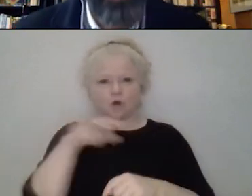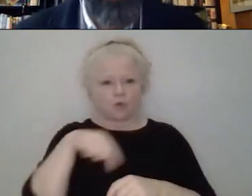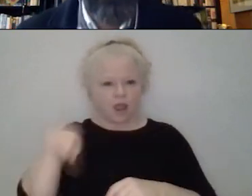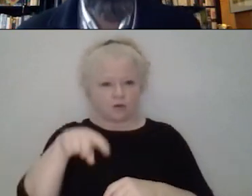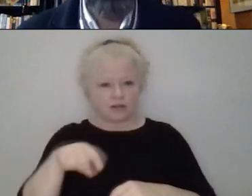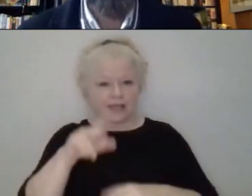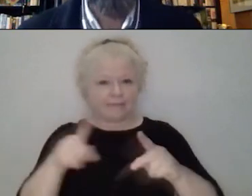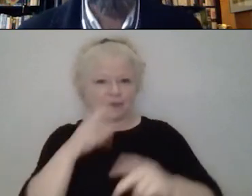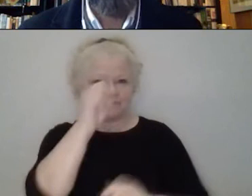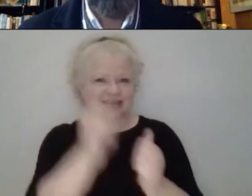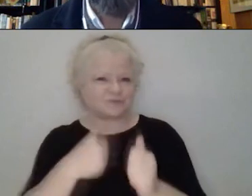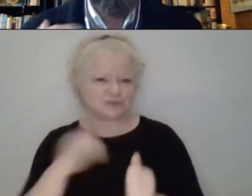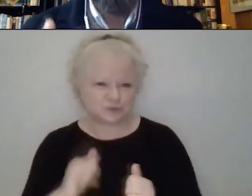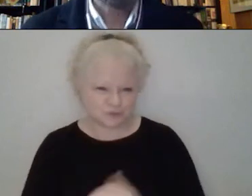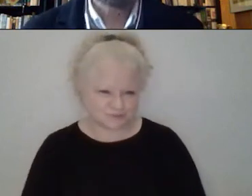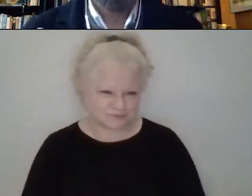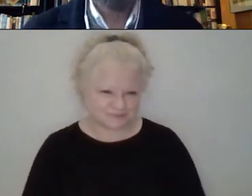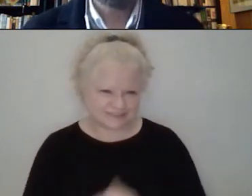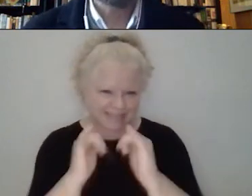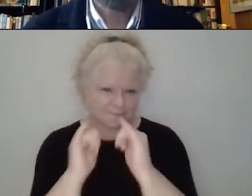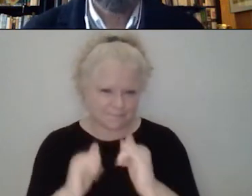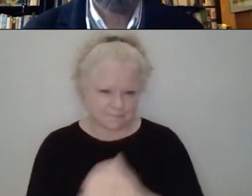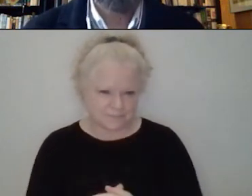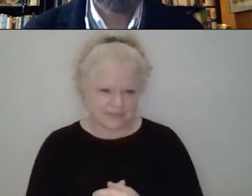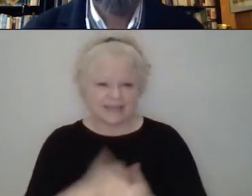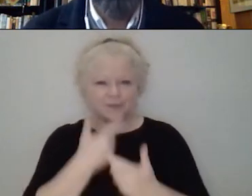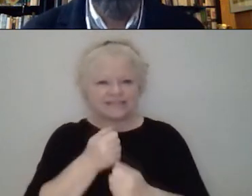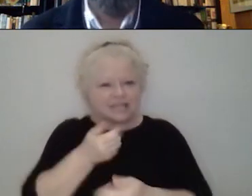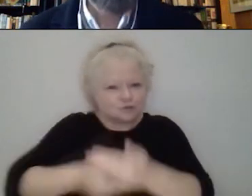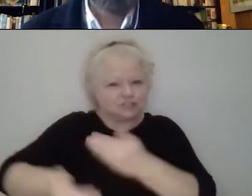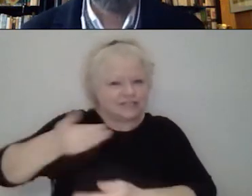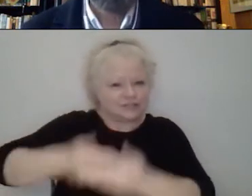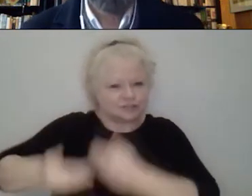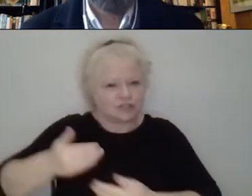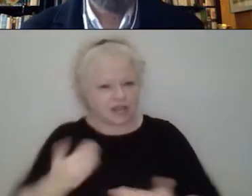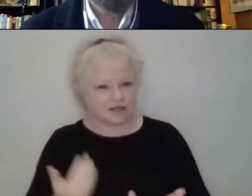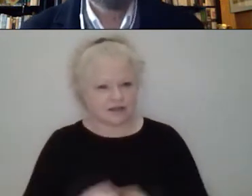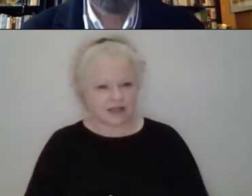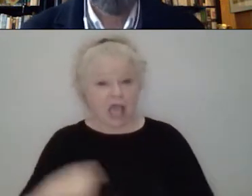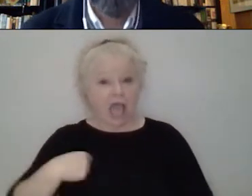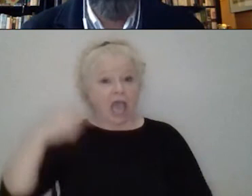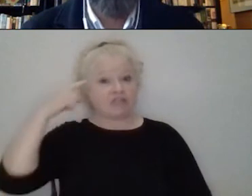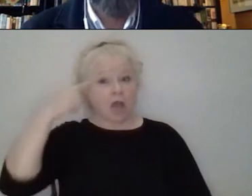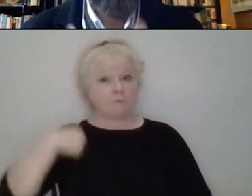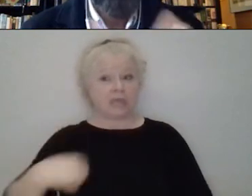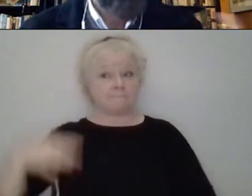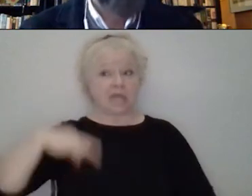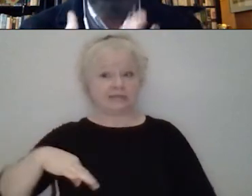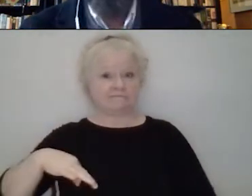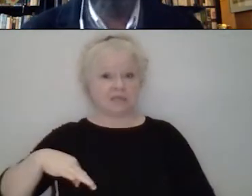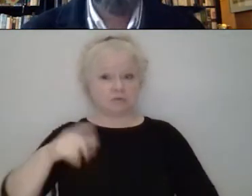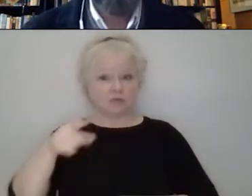were fascinated with me too. That there was actually kind of an interesting exchange. I love that. I thought I was the one that was benefiting from that and trying